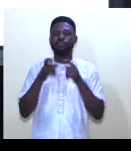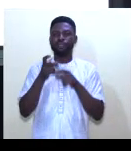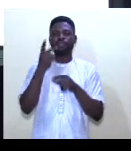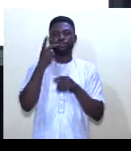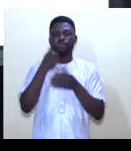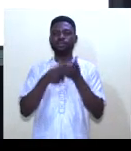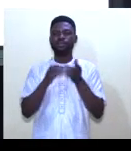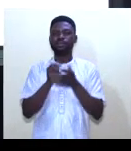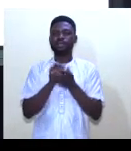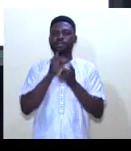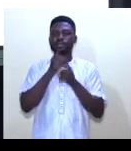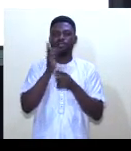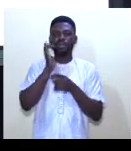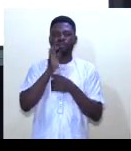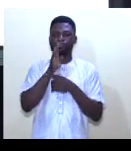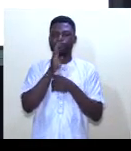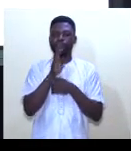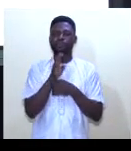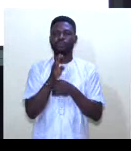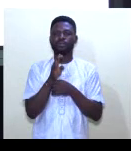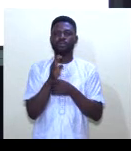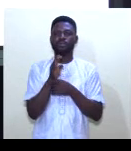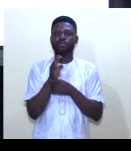Well, let's see what that answer will be.